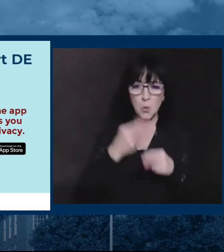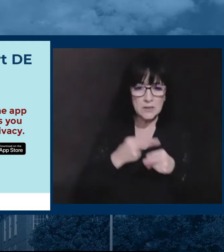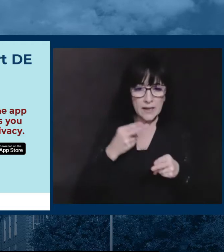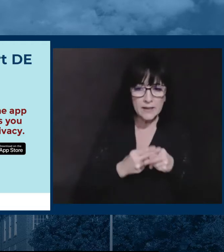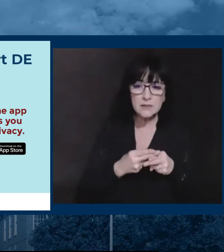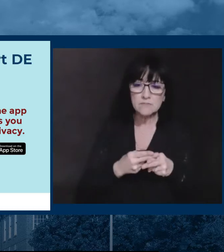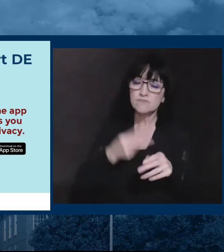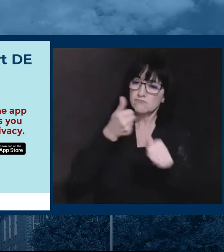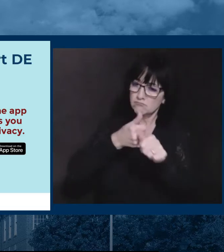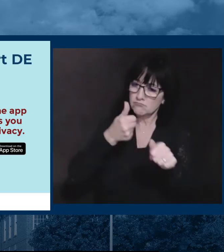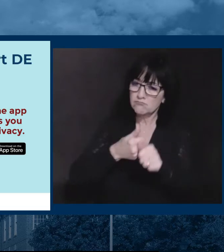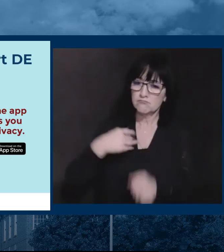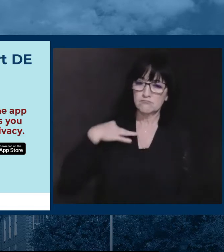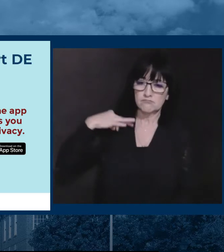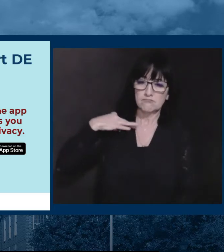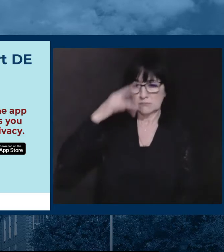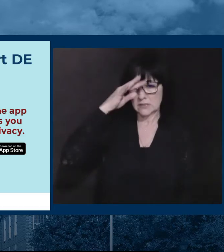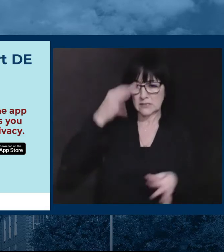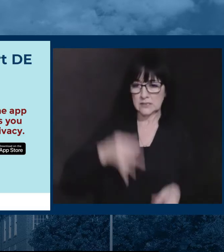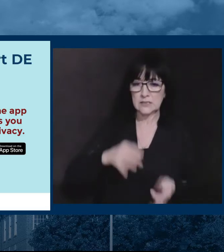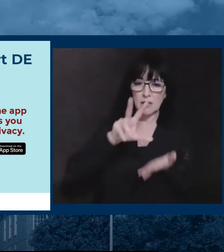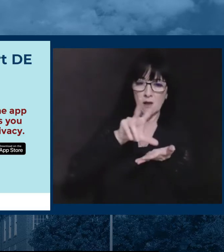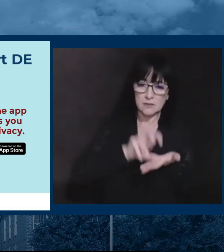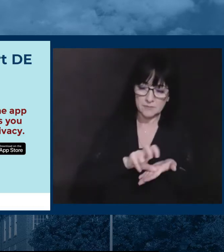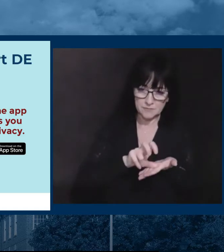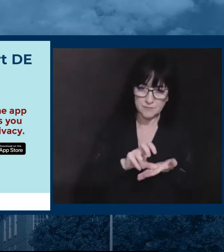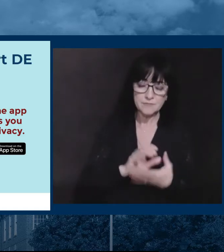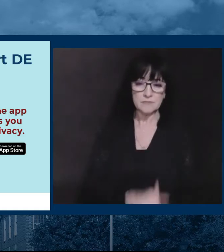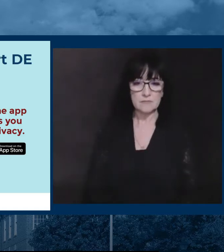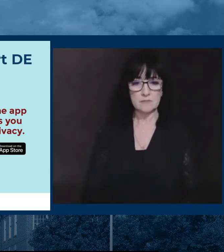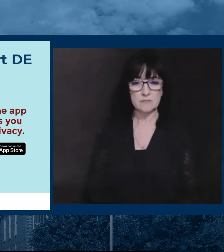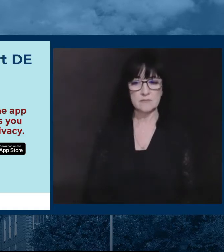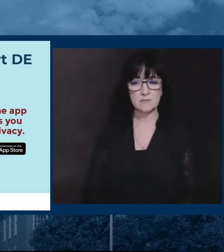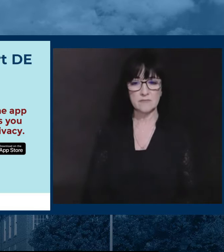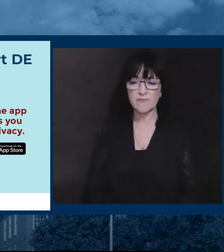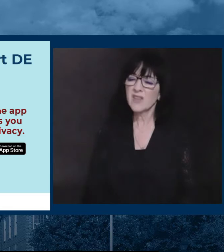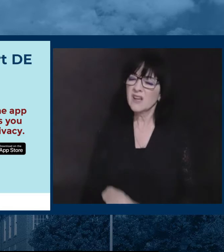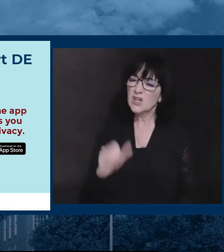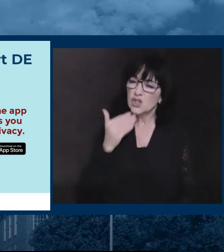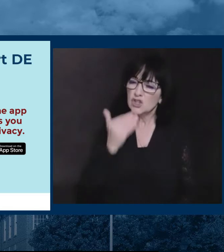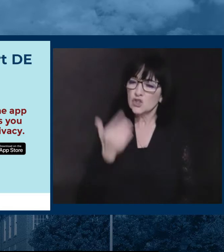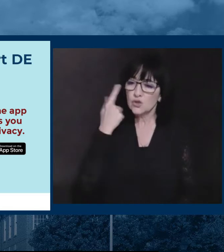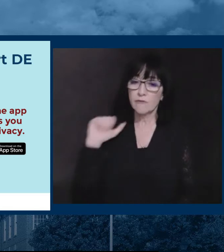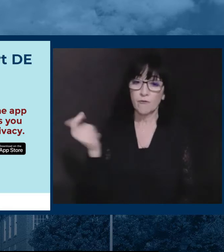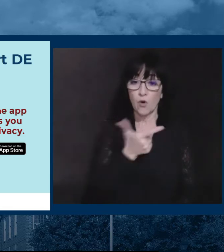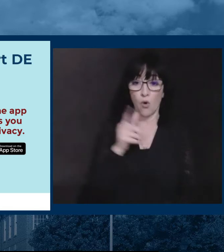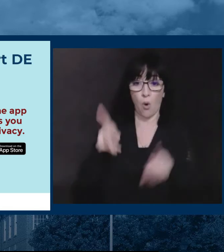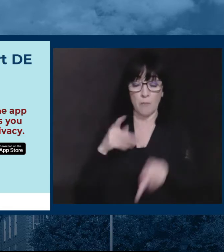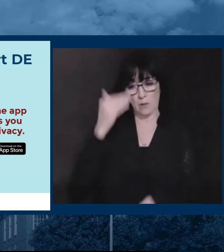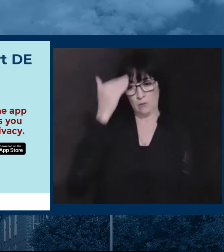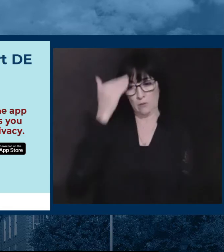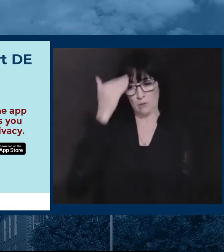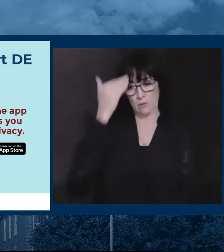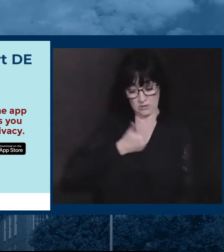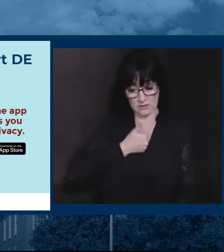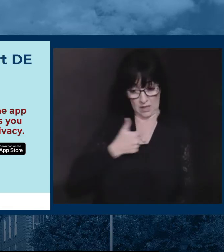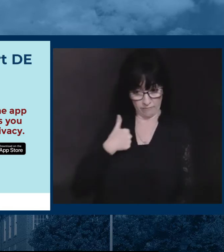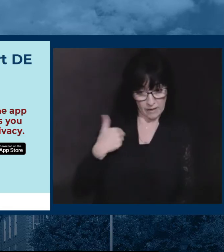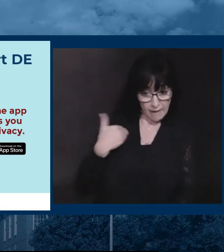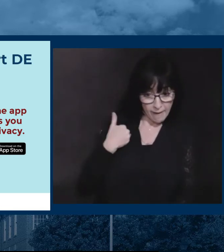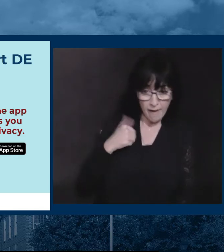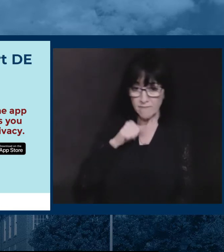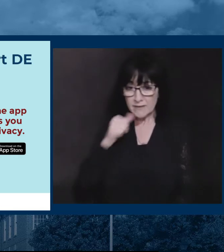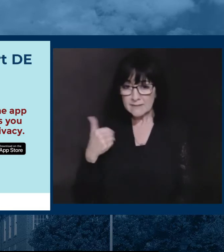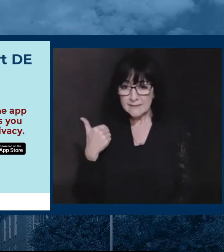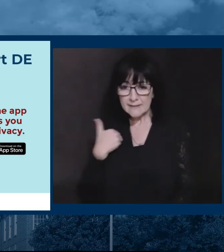it's a helpful tool. Also know your COVID status. Dr. Rattay thanked AJ Shaw and his team, testing team, and